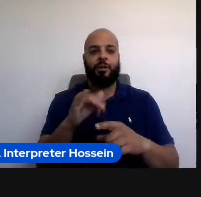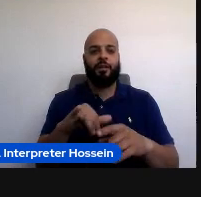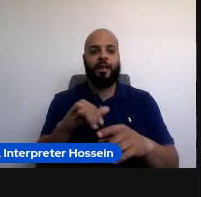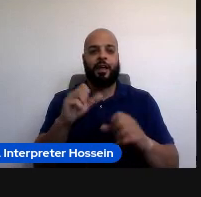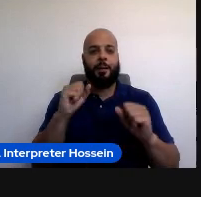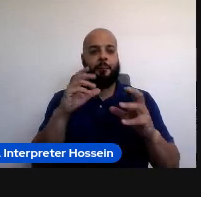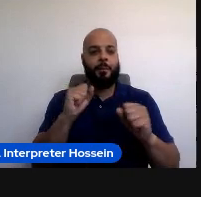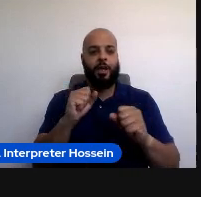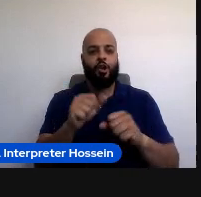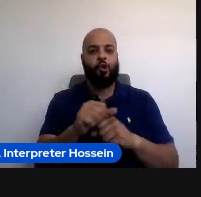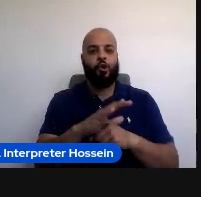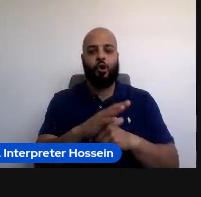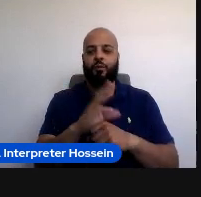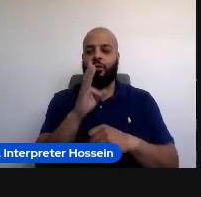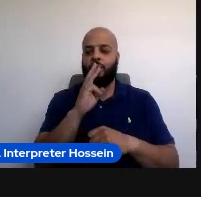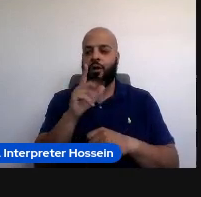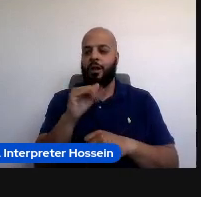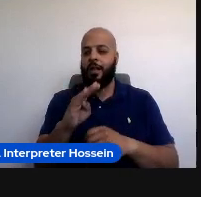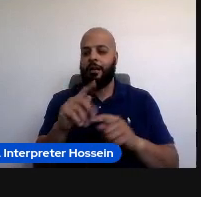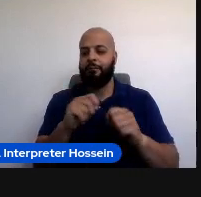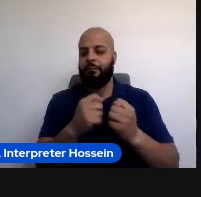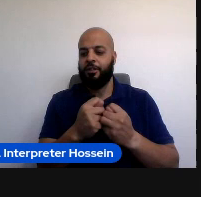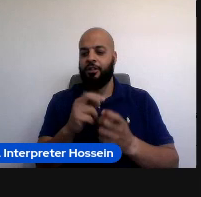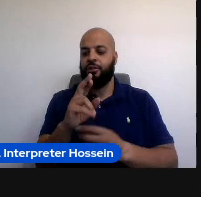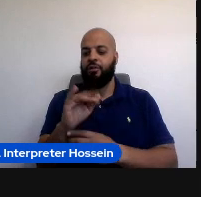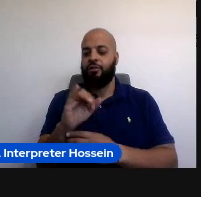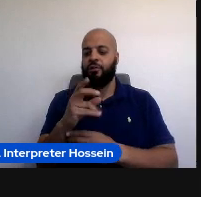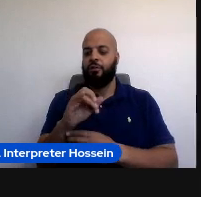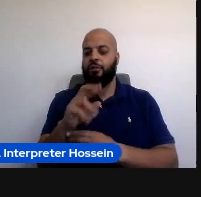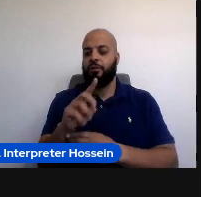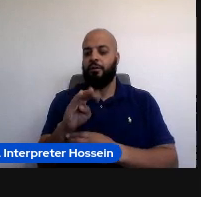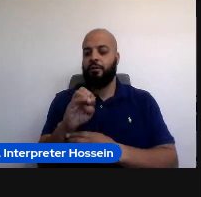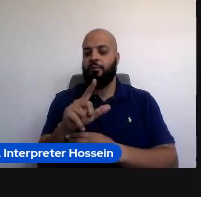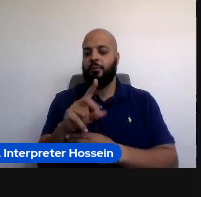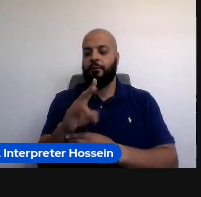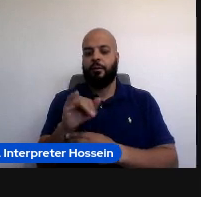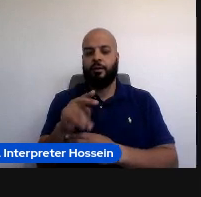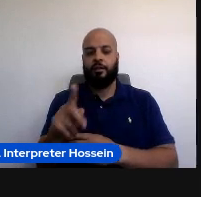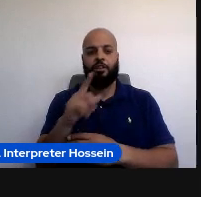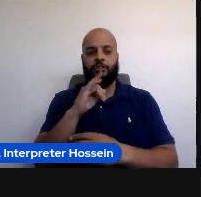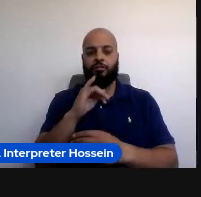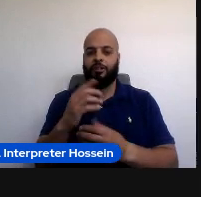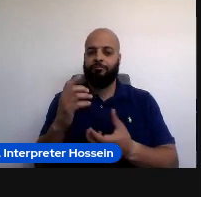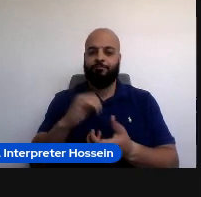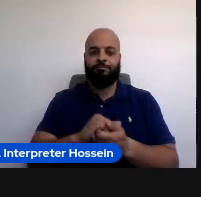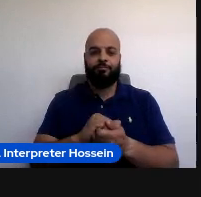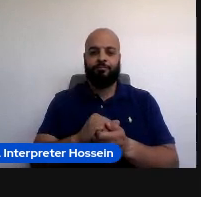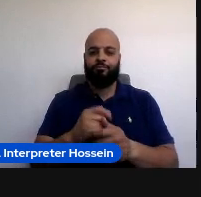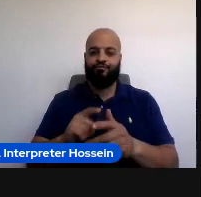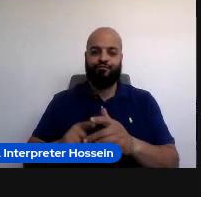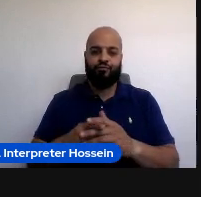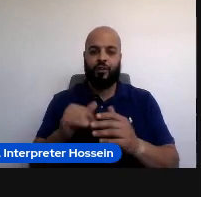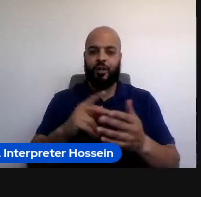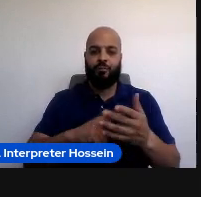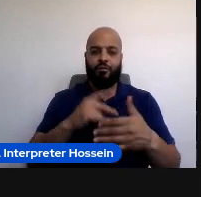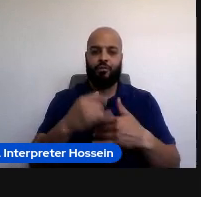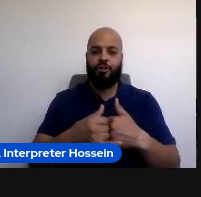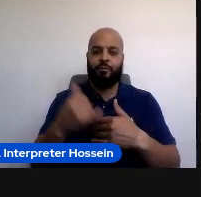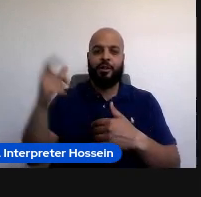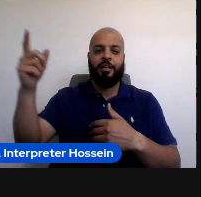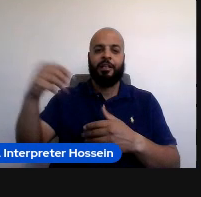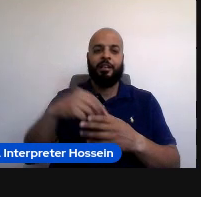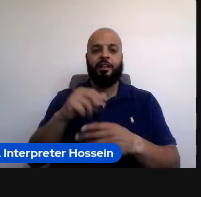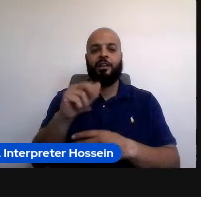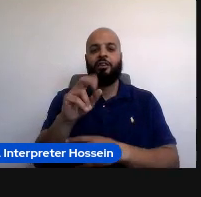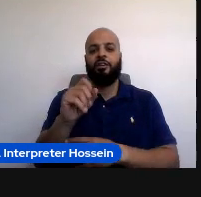team. Dr. Richard Melvin, who was my co-conspirator in getting that project off the ground, who's now in Australia at a university there.